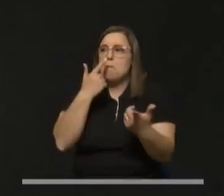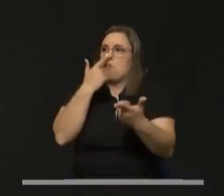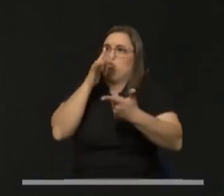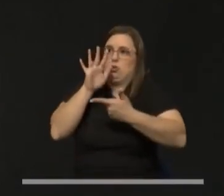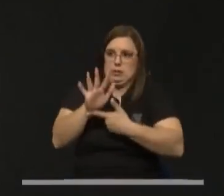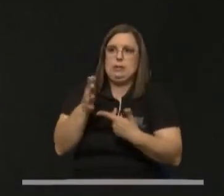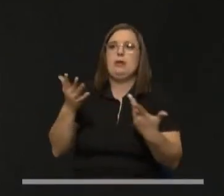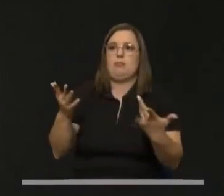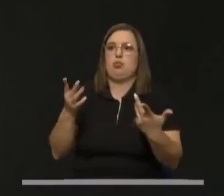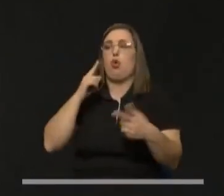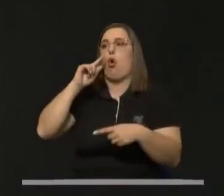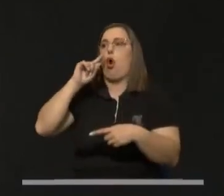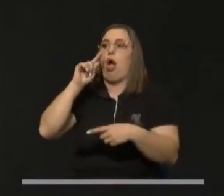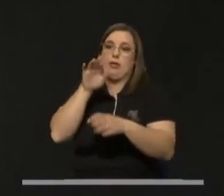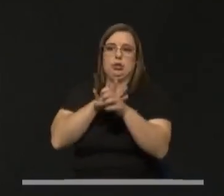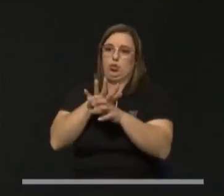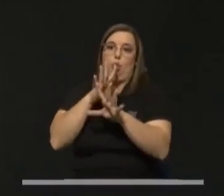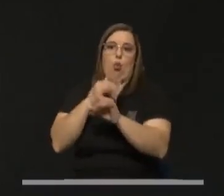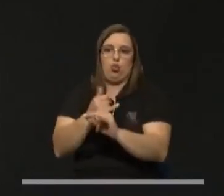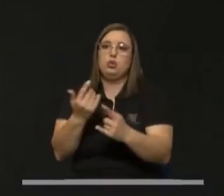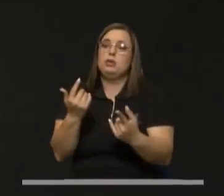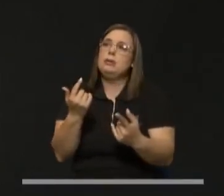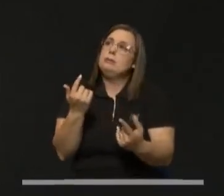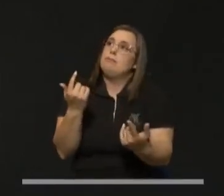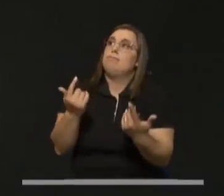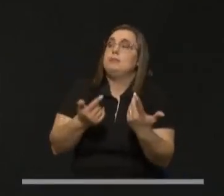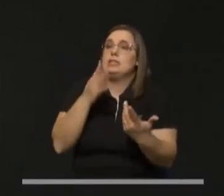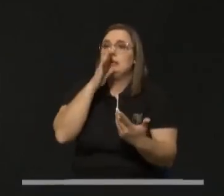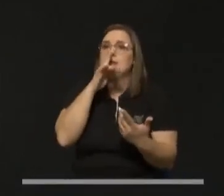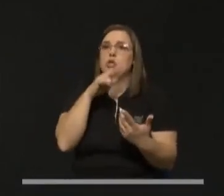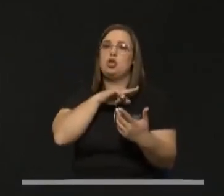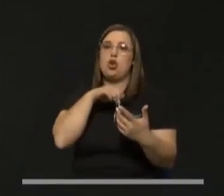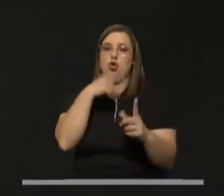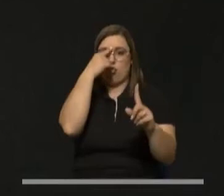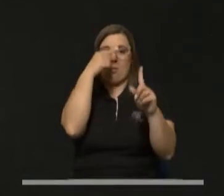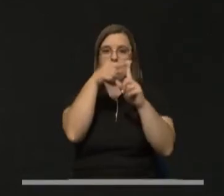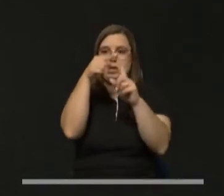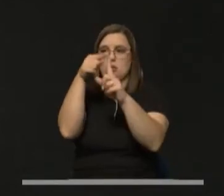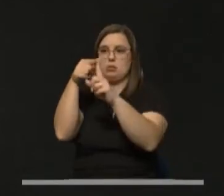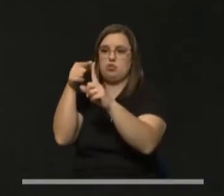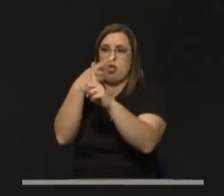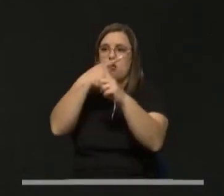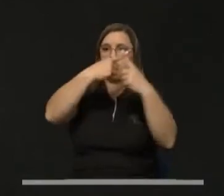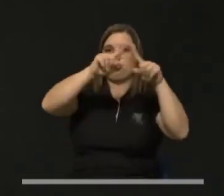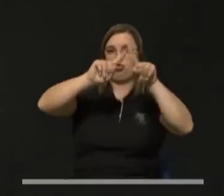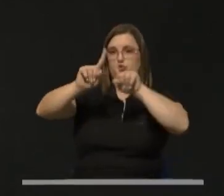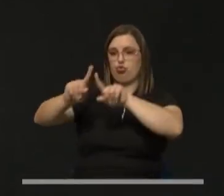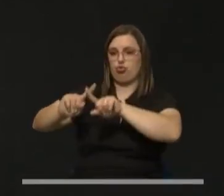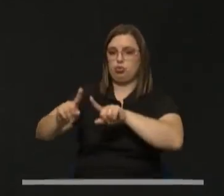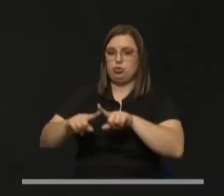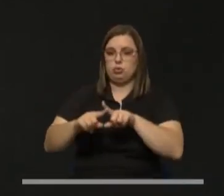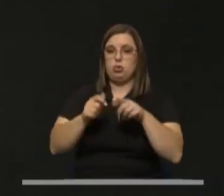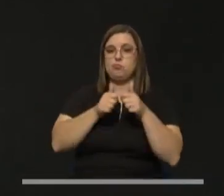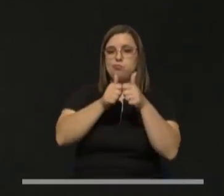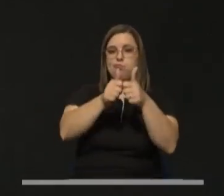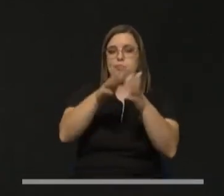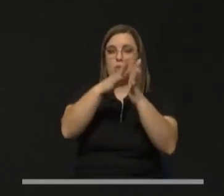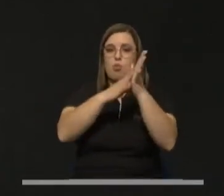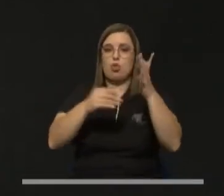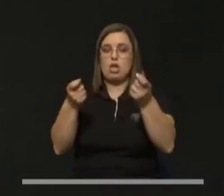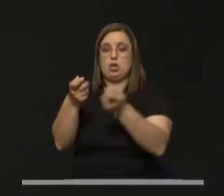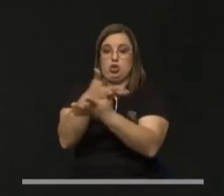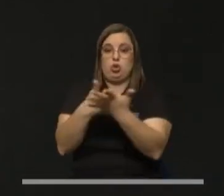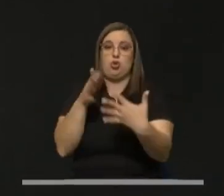have editorial criteria, among others, that is by being guided by monetization objectives